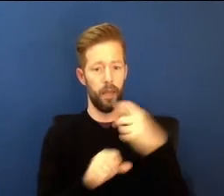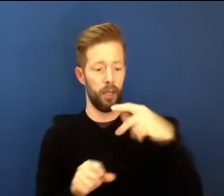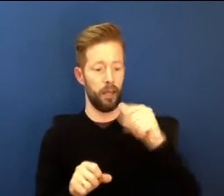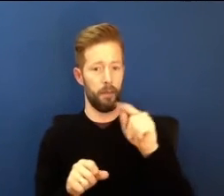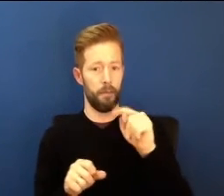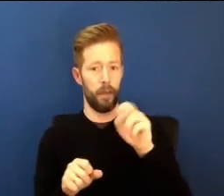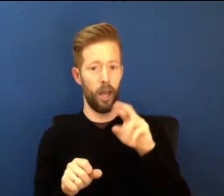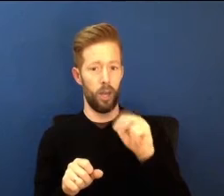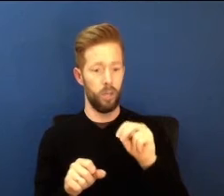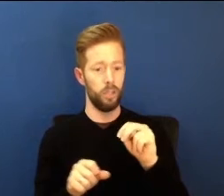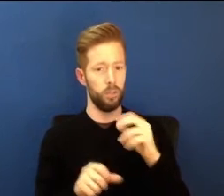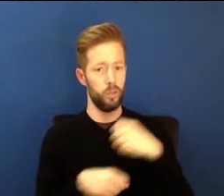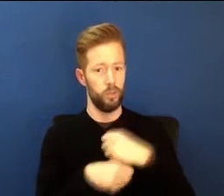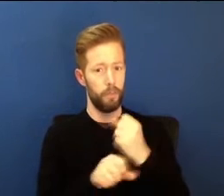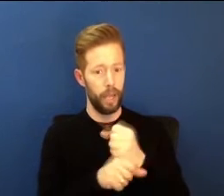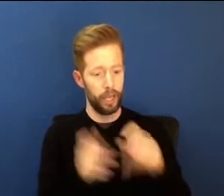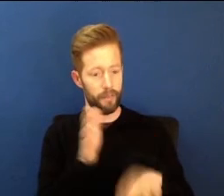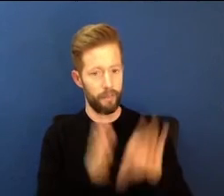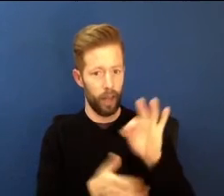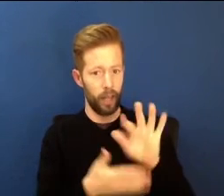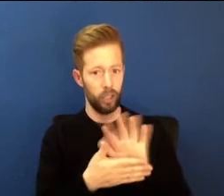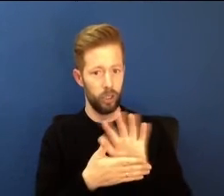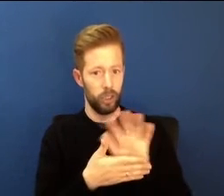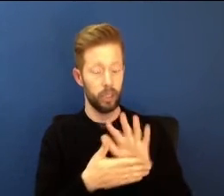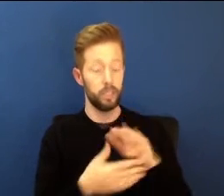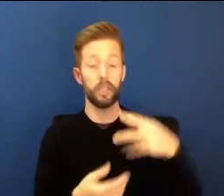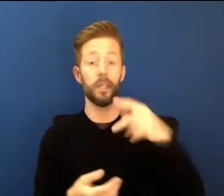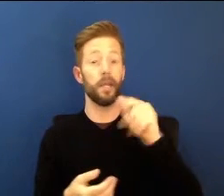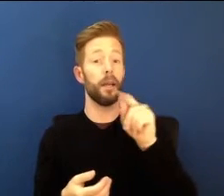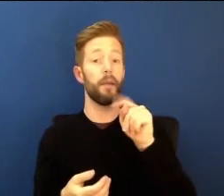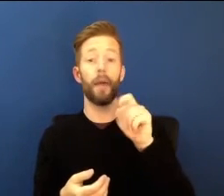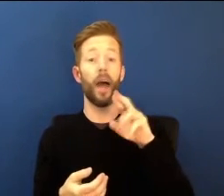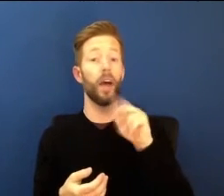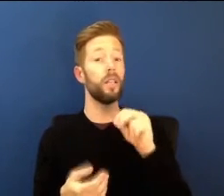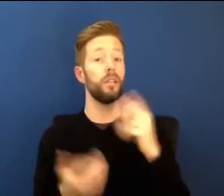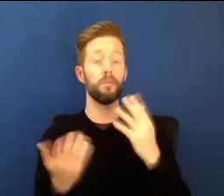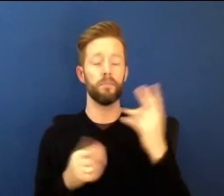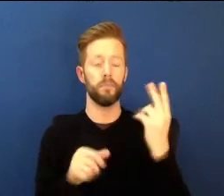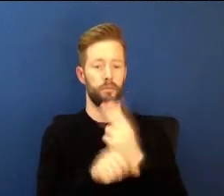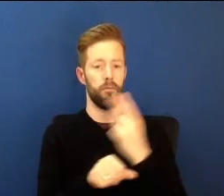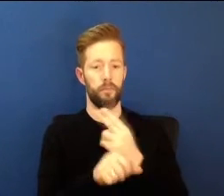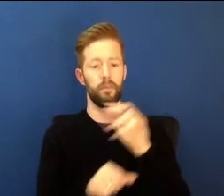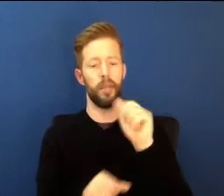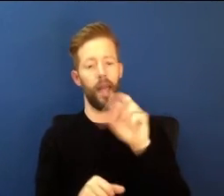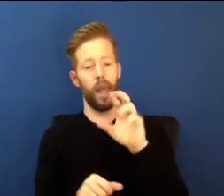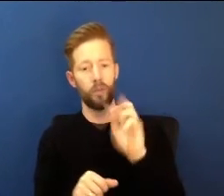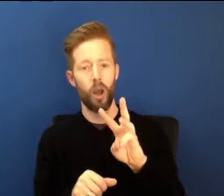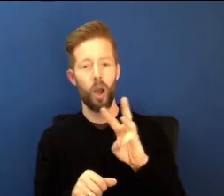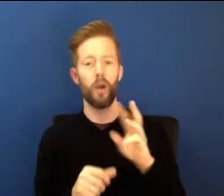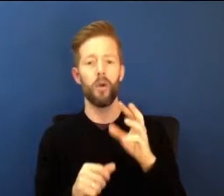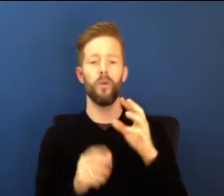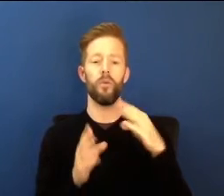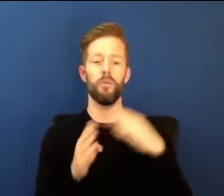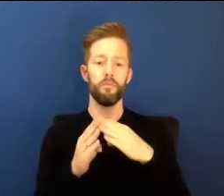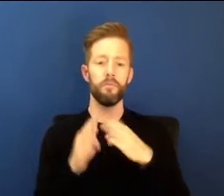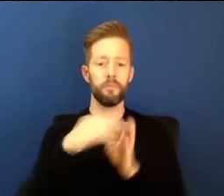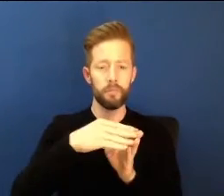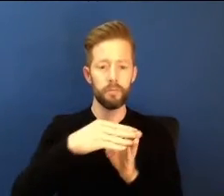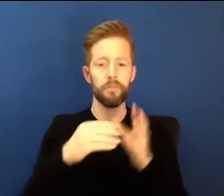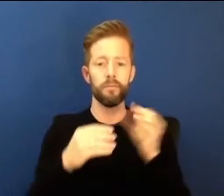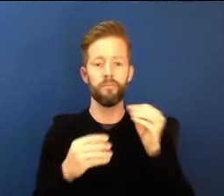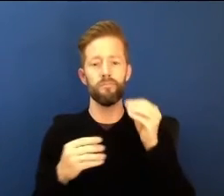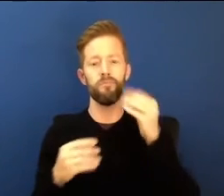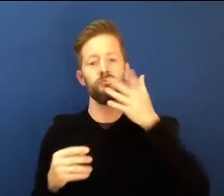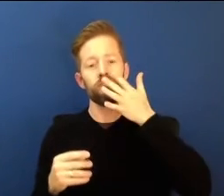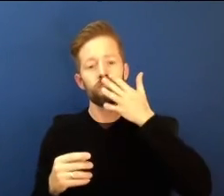create a pattern to make the mouse find the cheese. And the pattern is using arrows and colors to